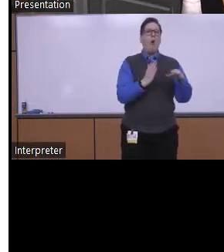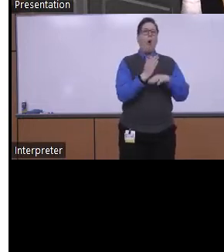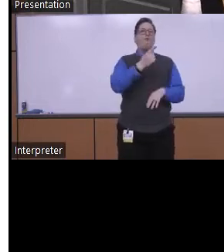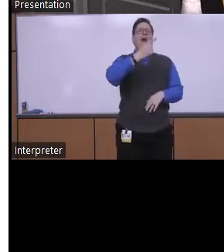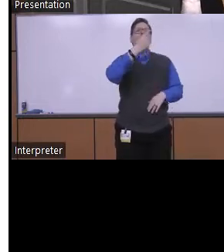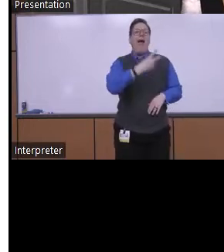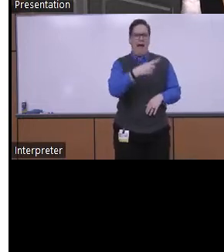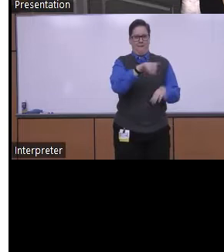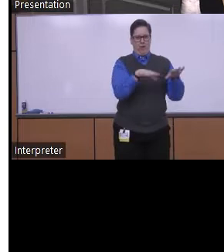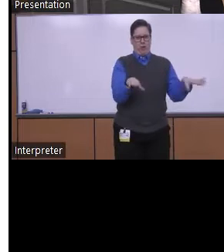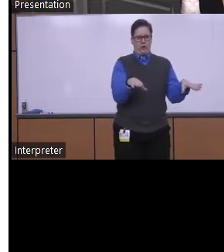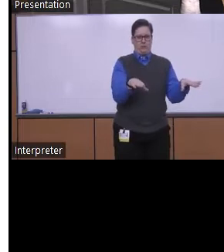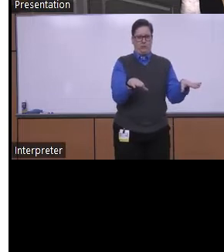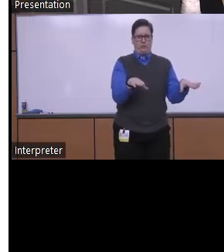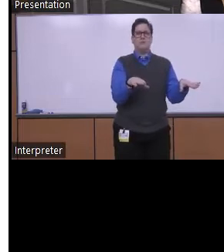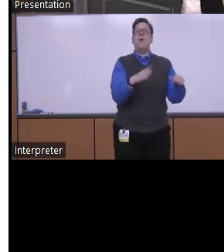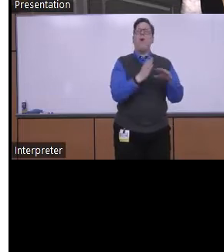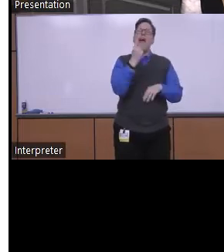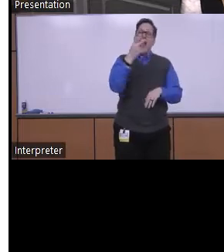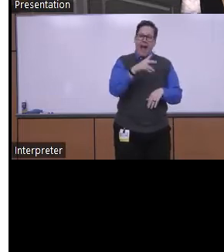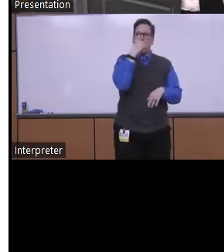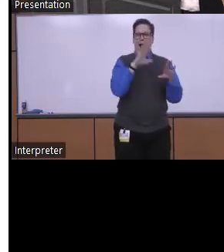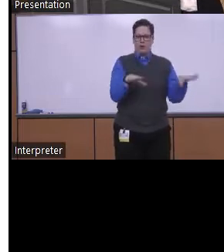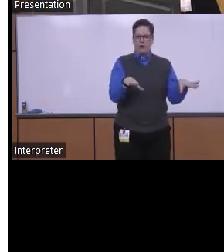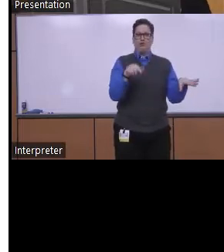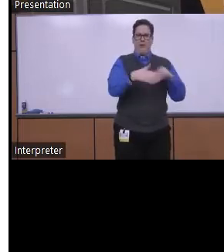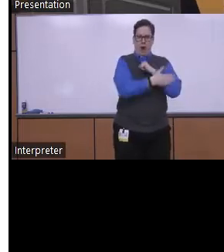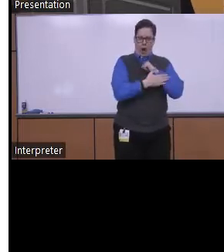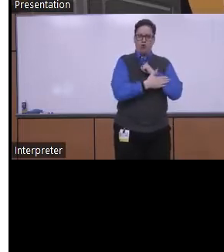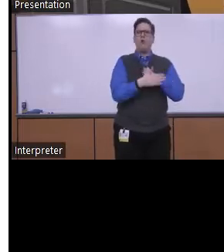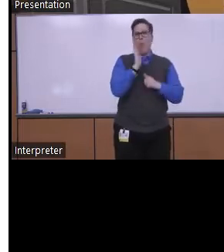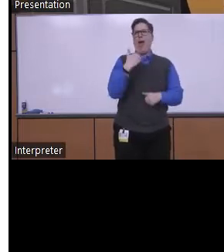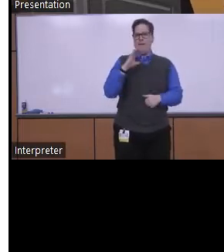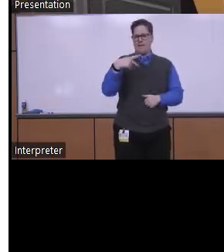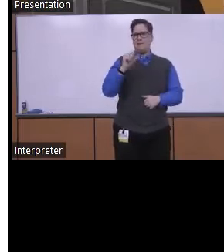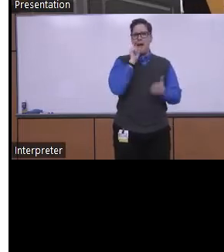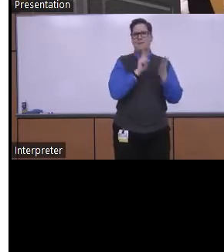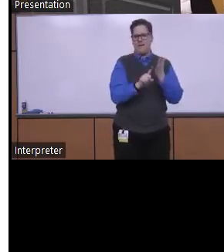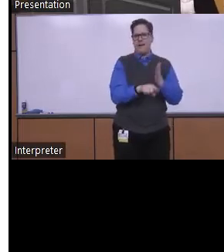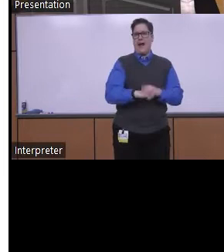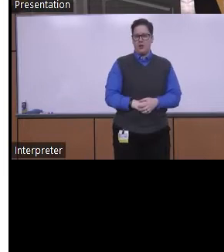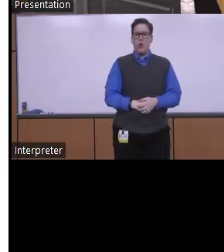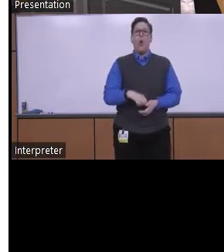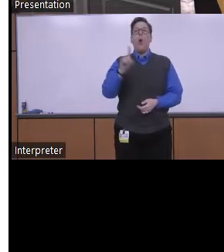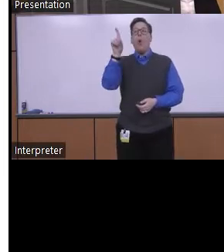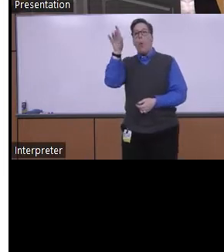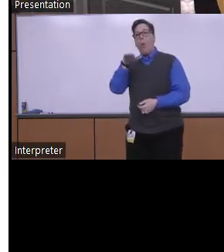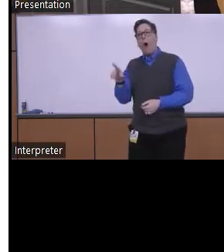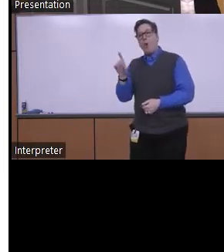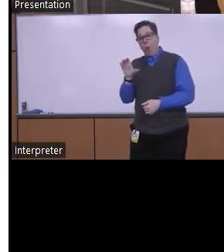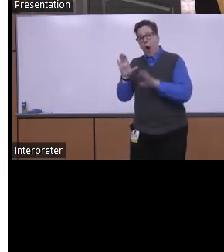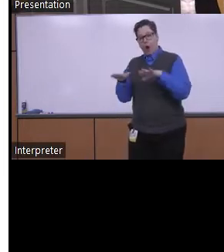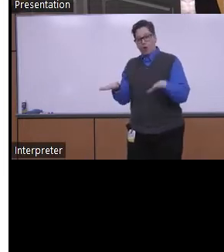than half Black children in this country will be the subjects of a CPS investigation. 1 in 100